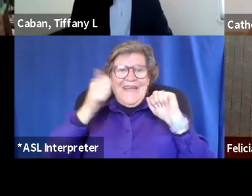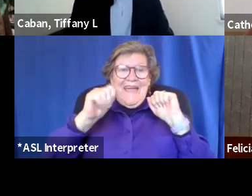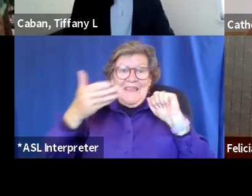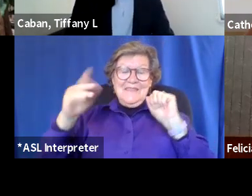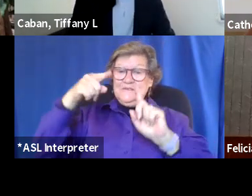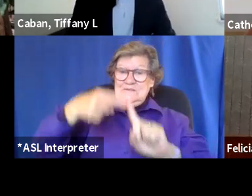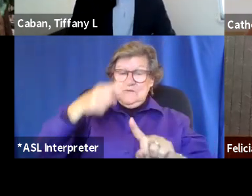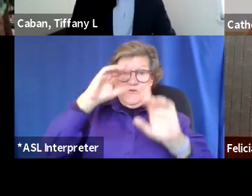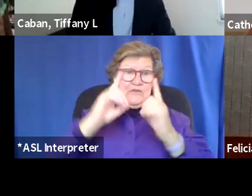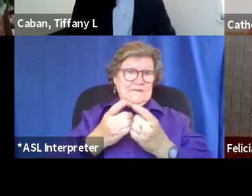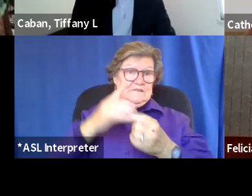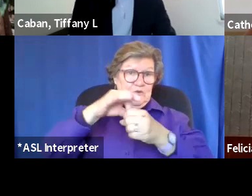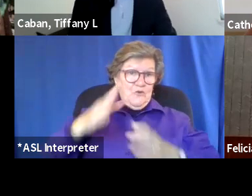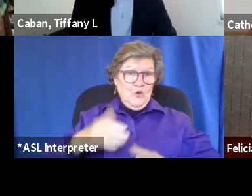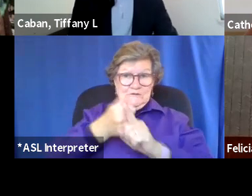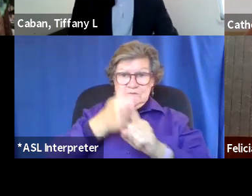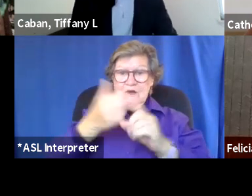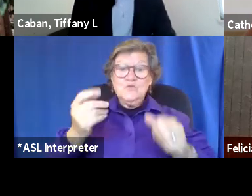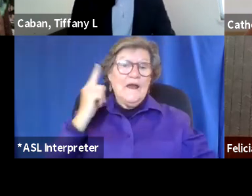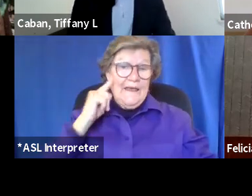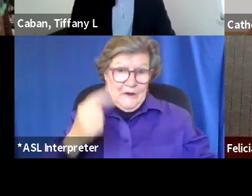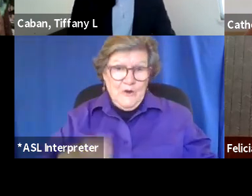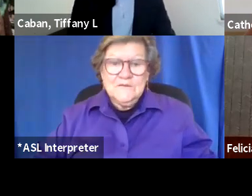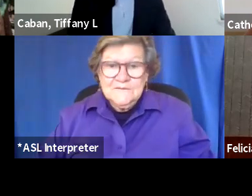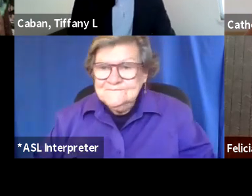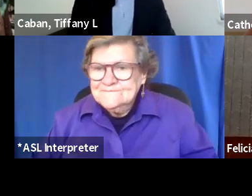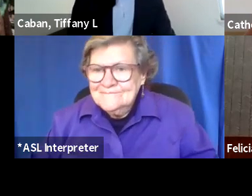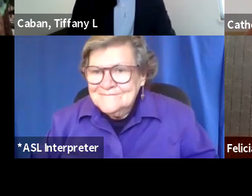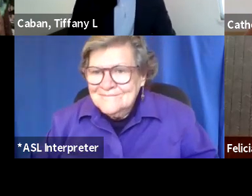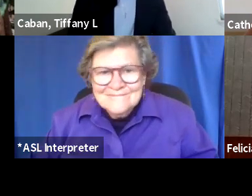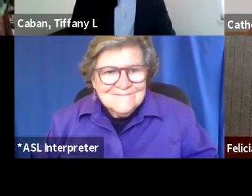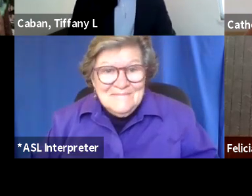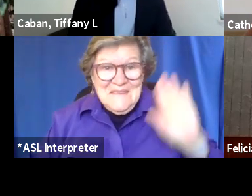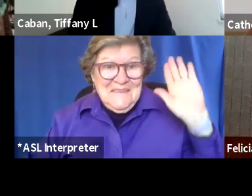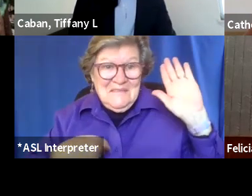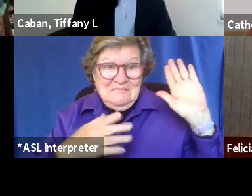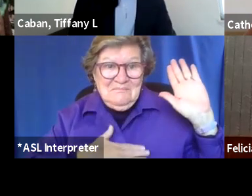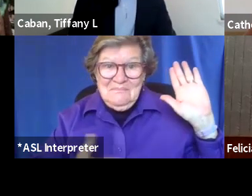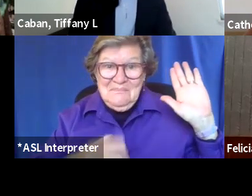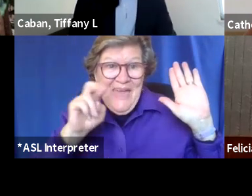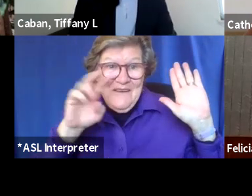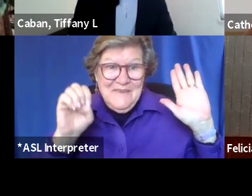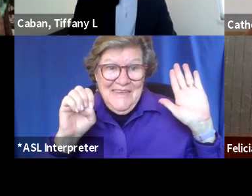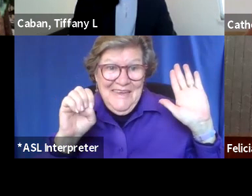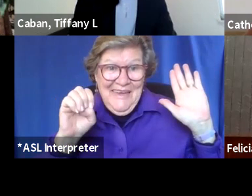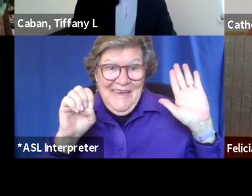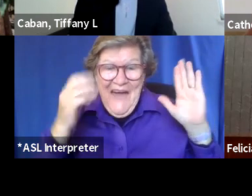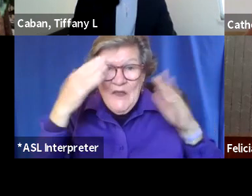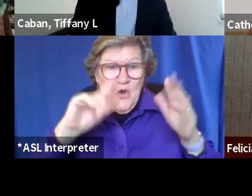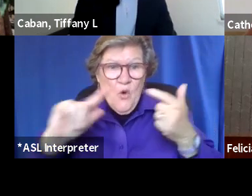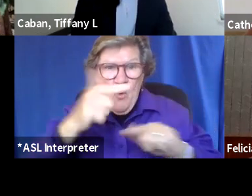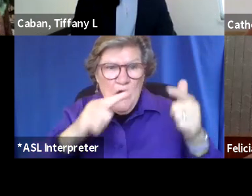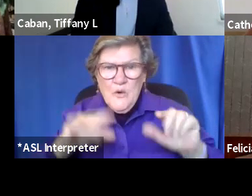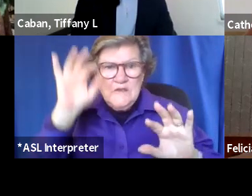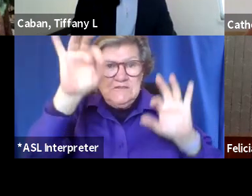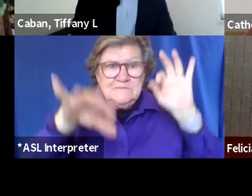voters want to hear. Sure. District. So, did... Can I go? Sure, was that Evie? I don't know if there's an order or we just chime